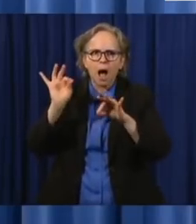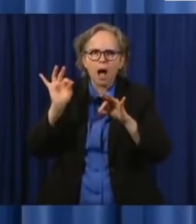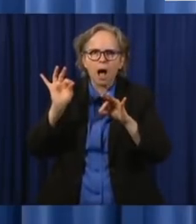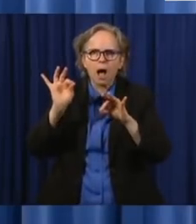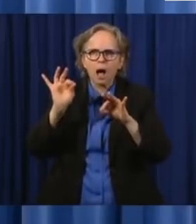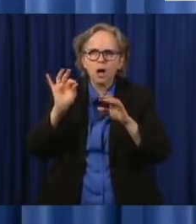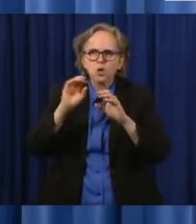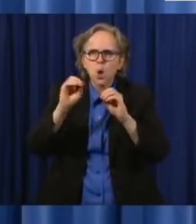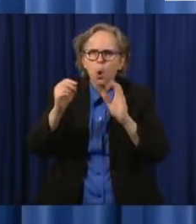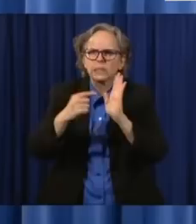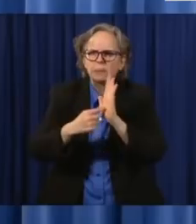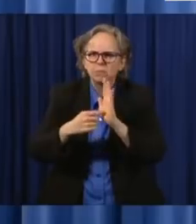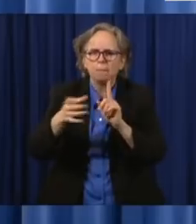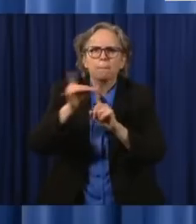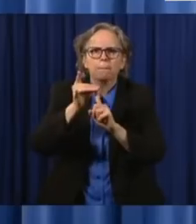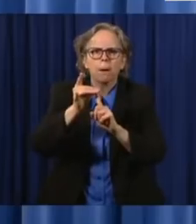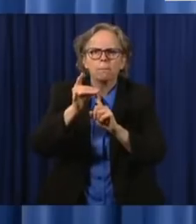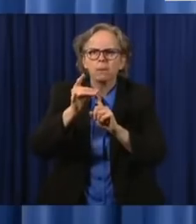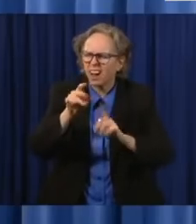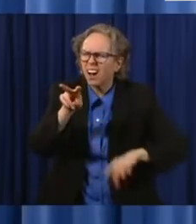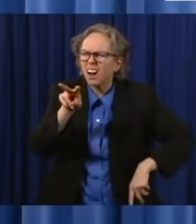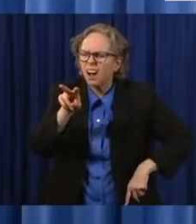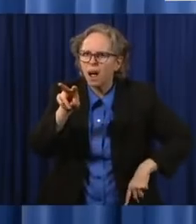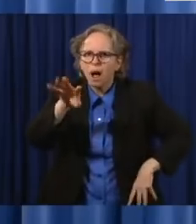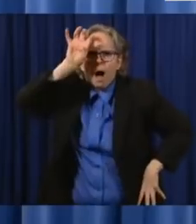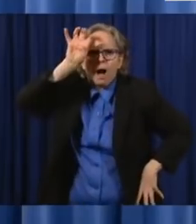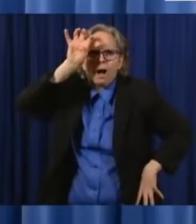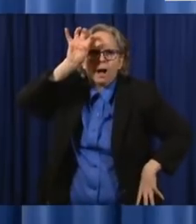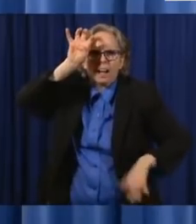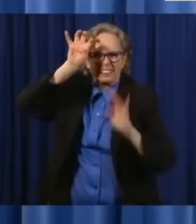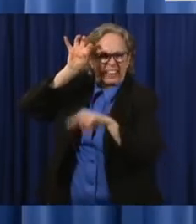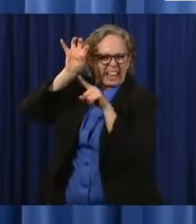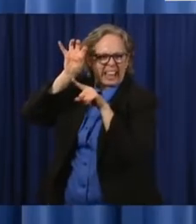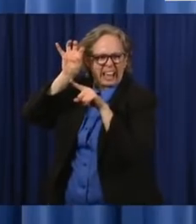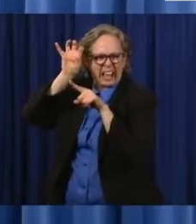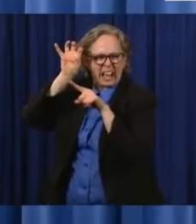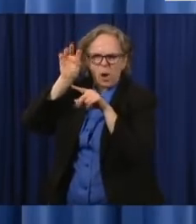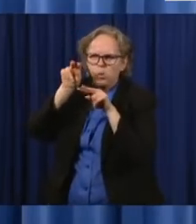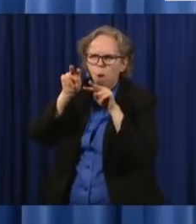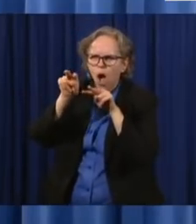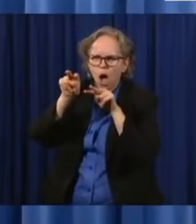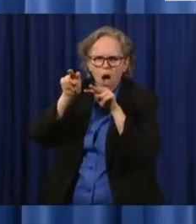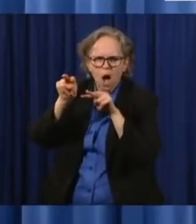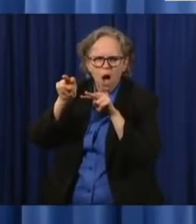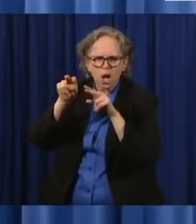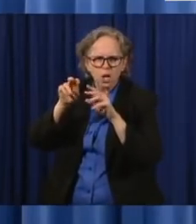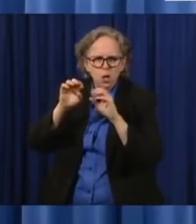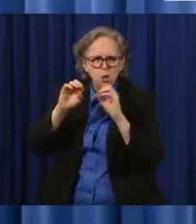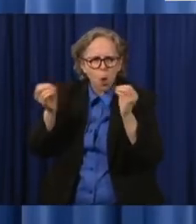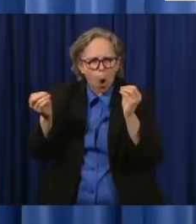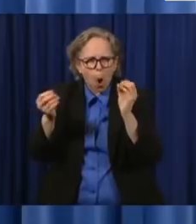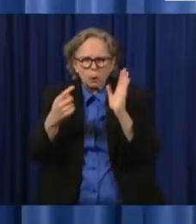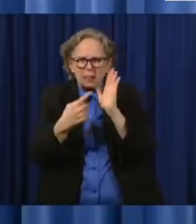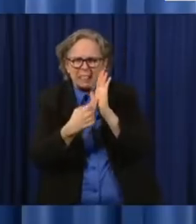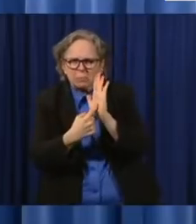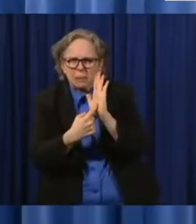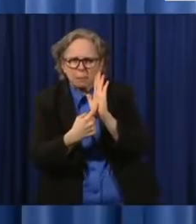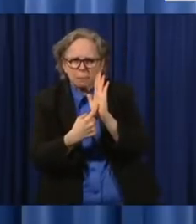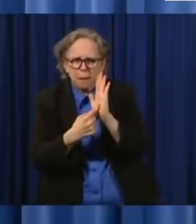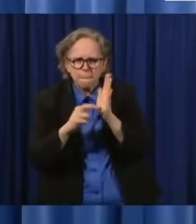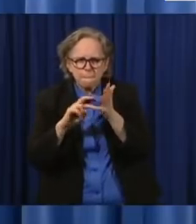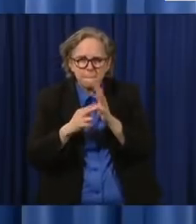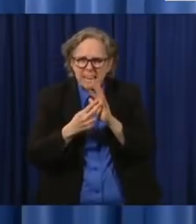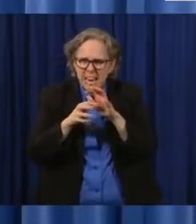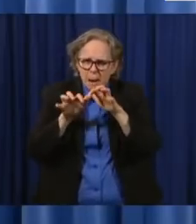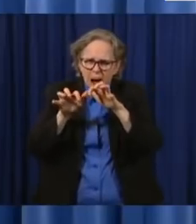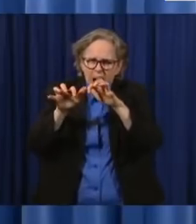show symptoms because we were watching them every day. They were in prison, and they showed no signs, and yet a large number of the people who tested